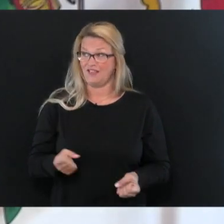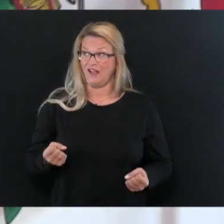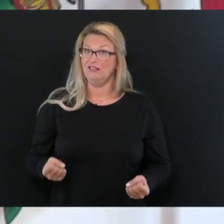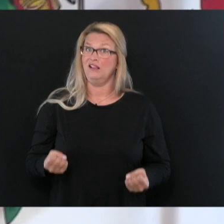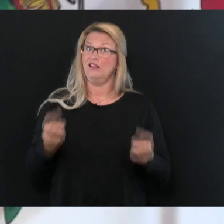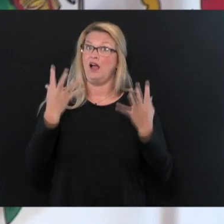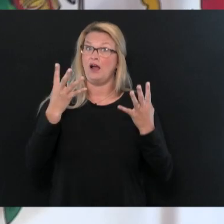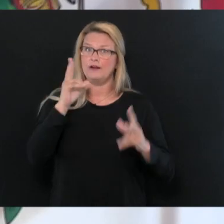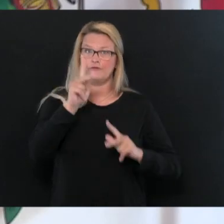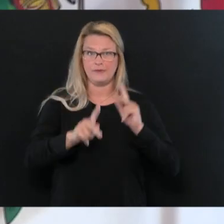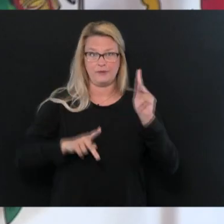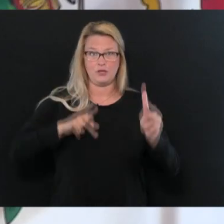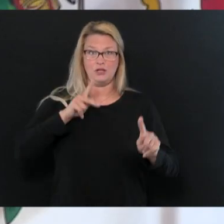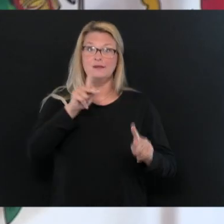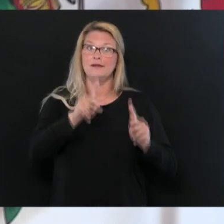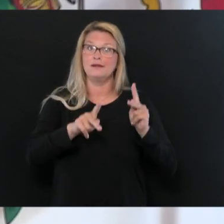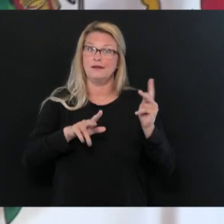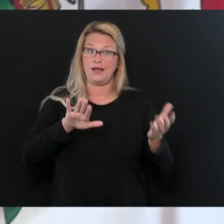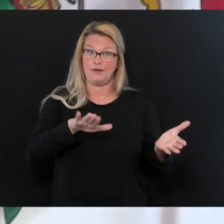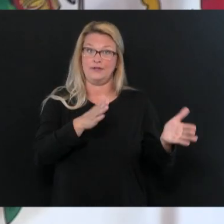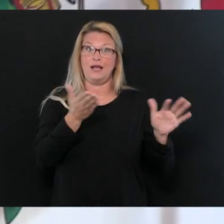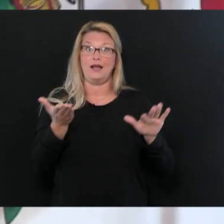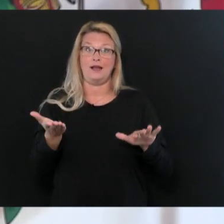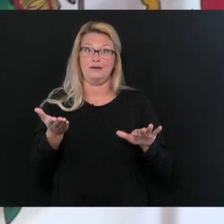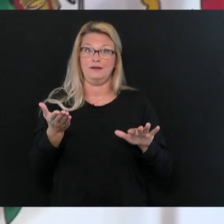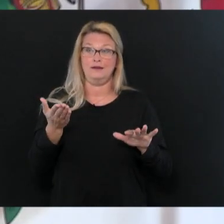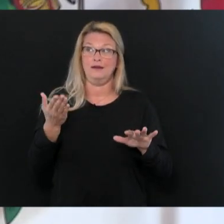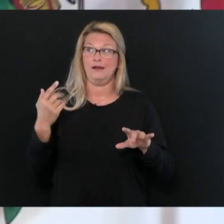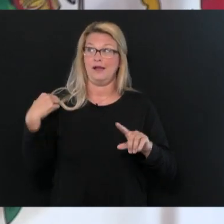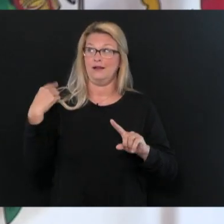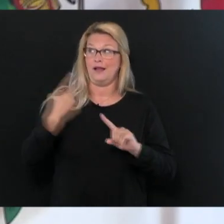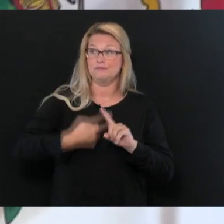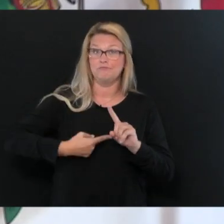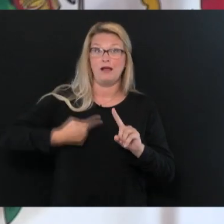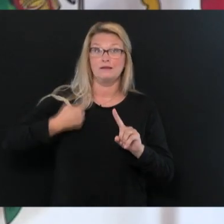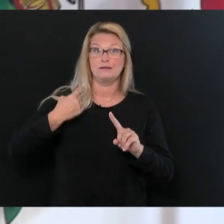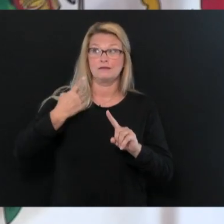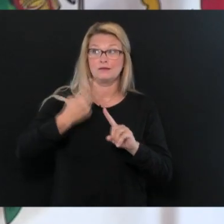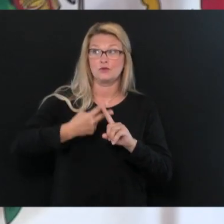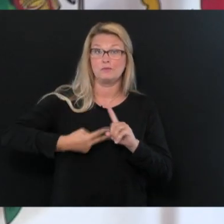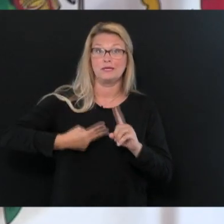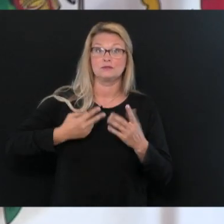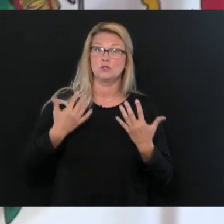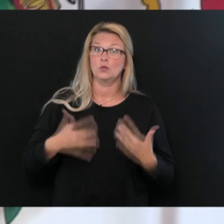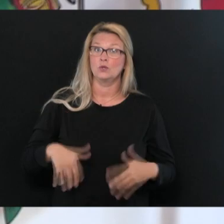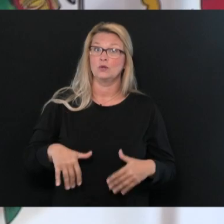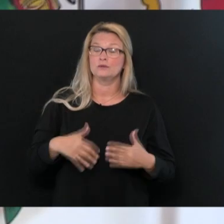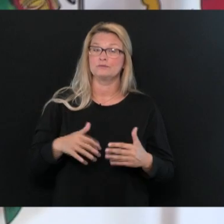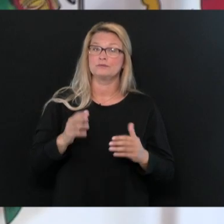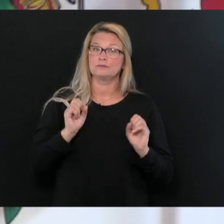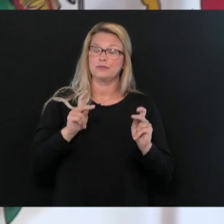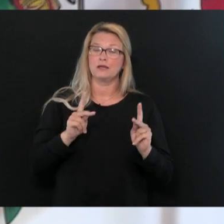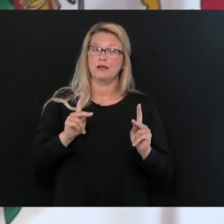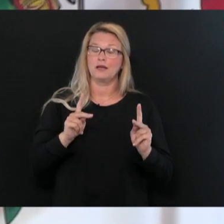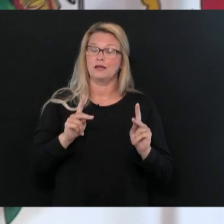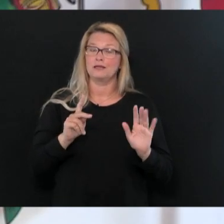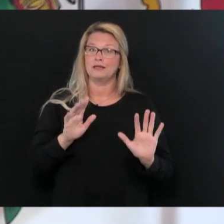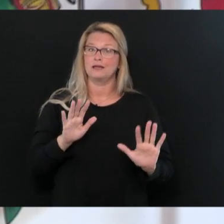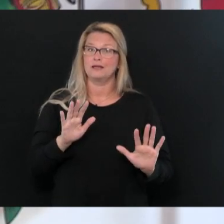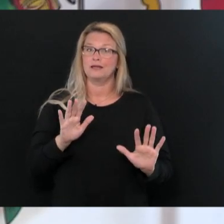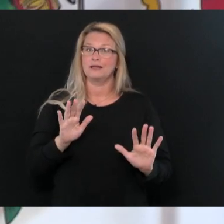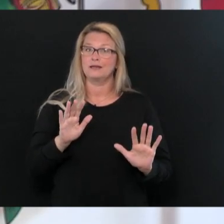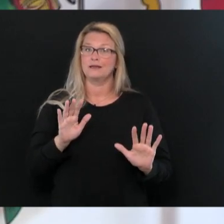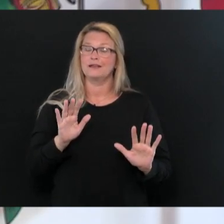in the last month or month and a half, and so anyway, I just